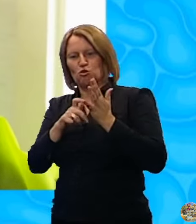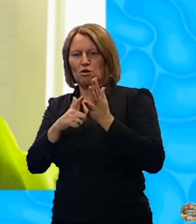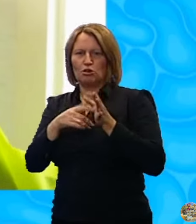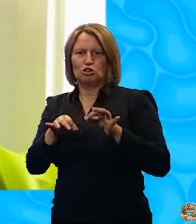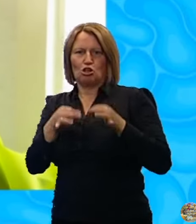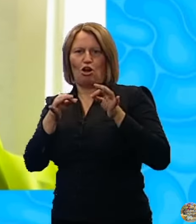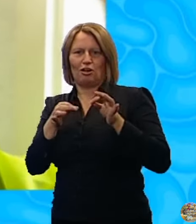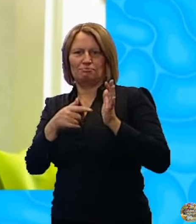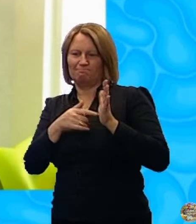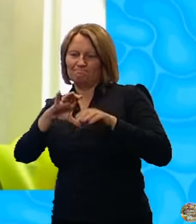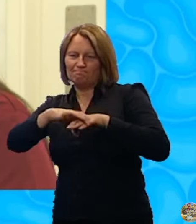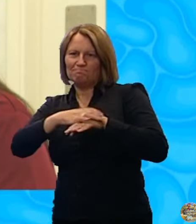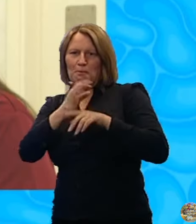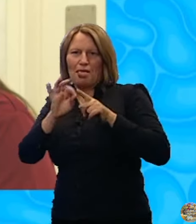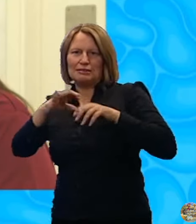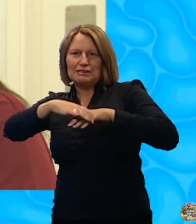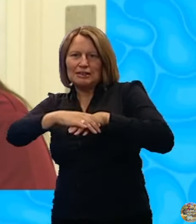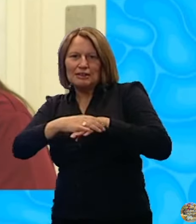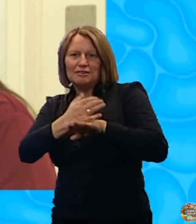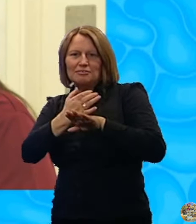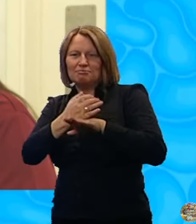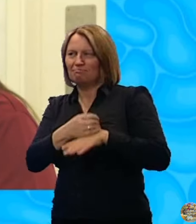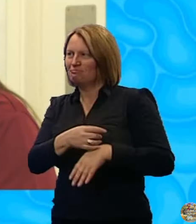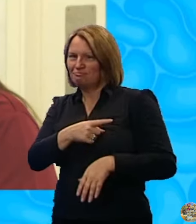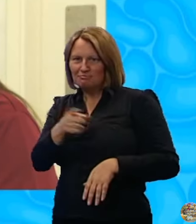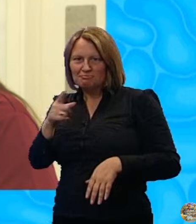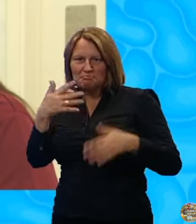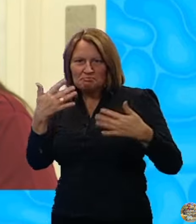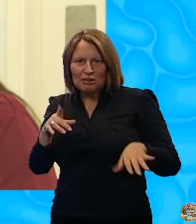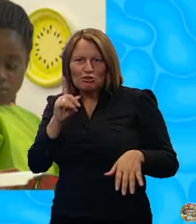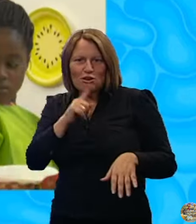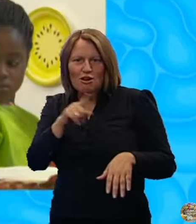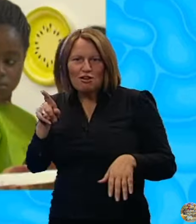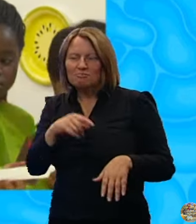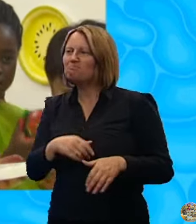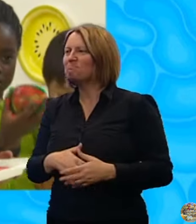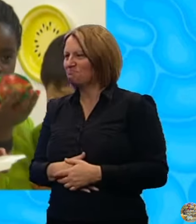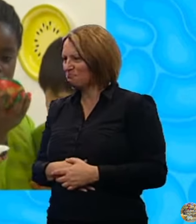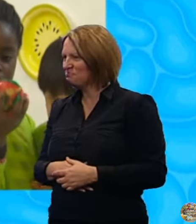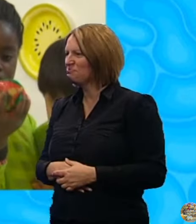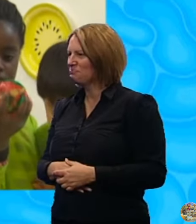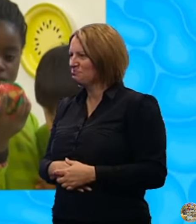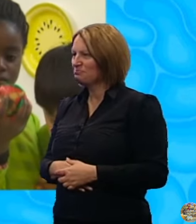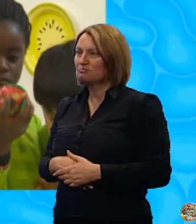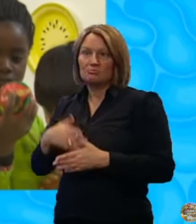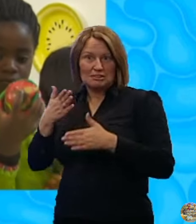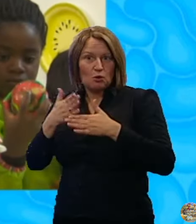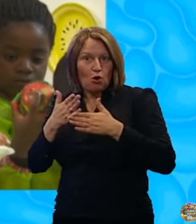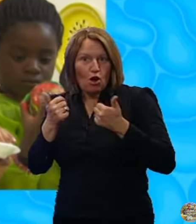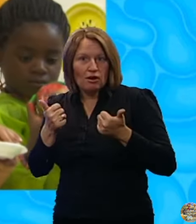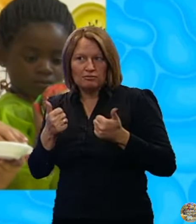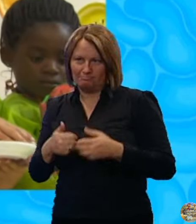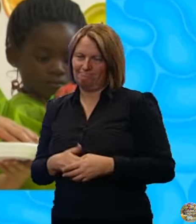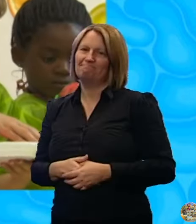we wear a special thing called a veruca sock. Now, you girls had one, didn't you? When you had your verrucas? Yeah.